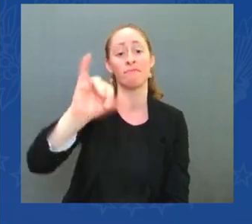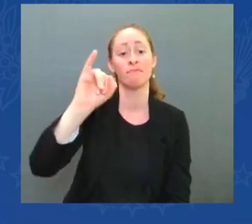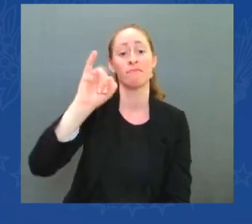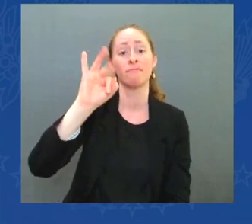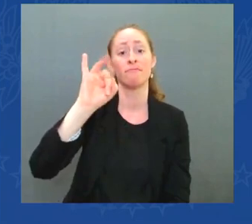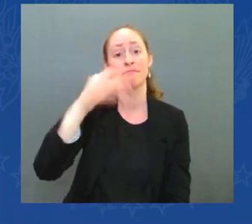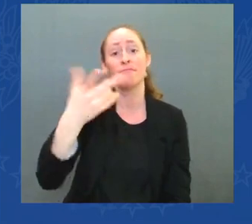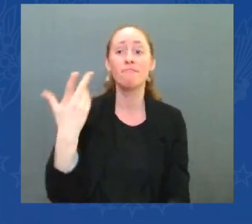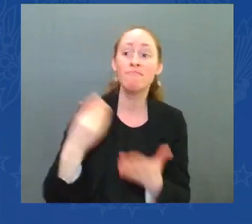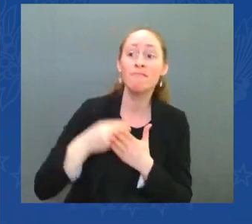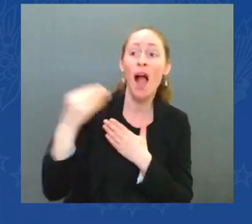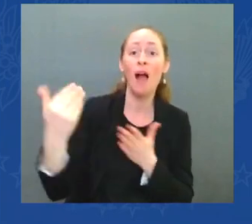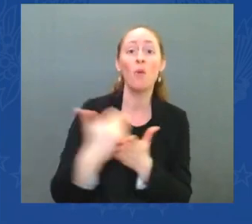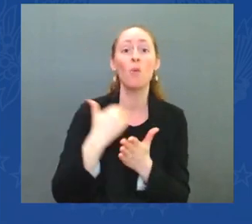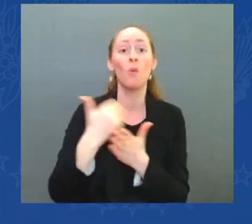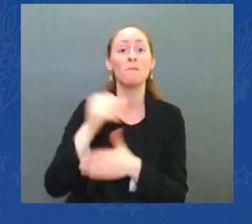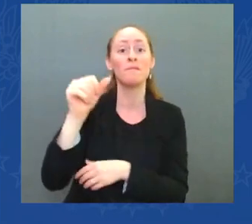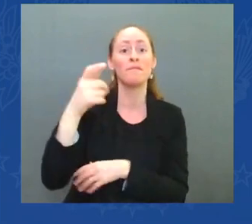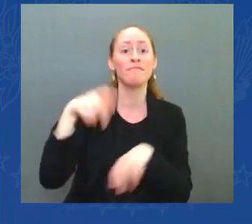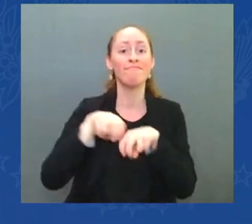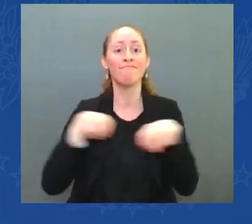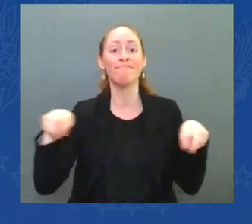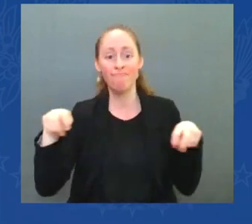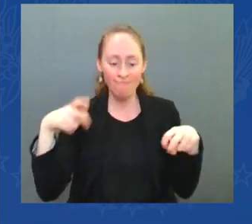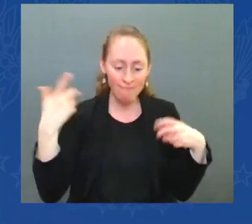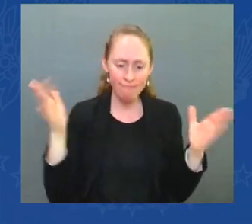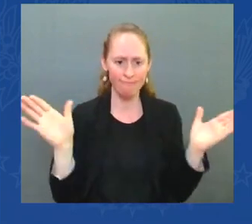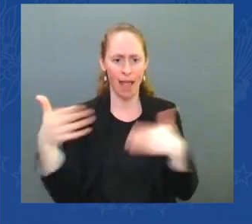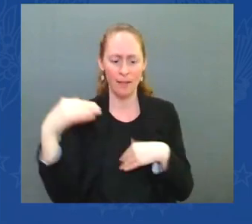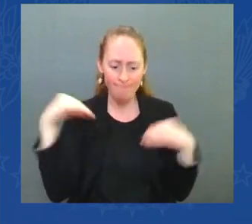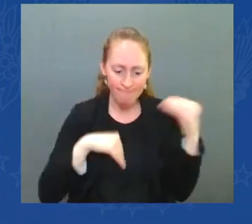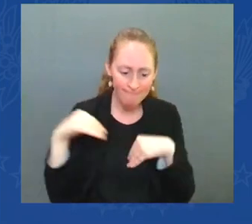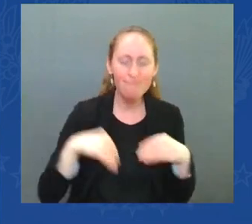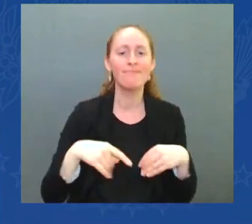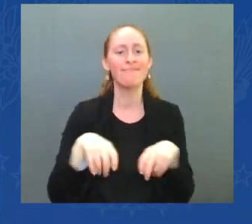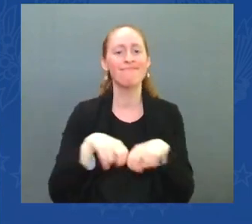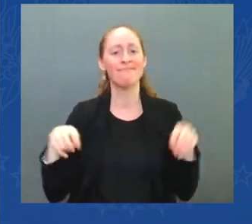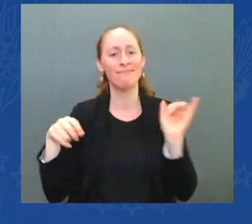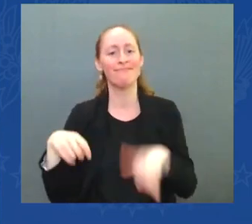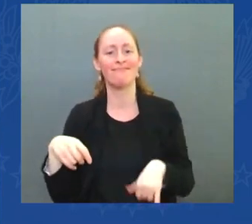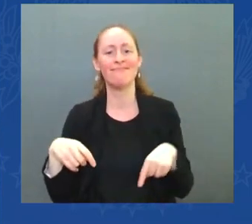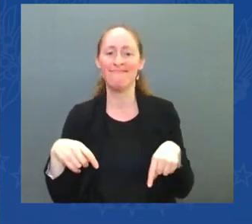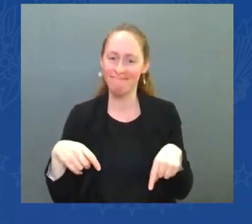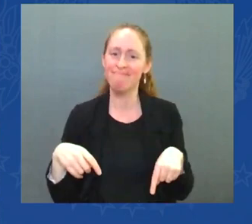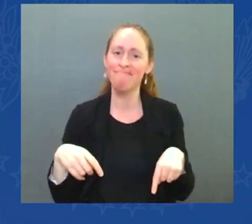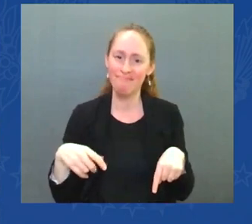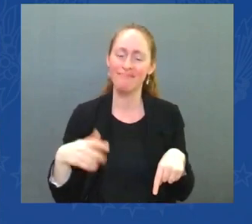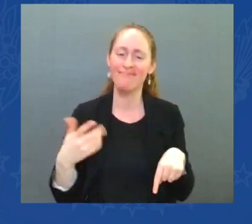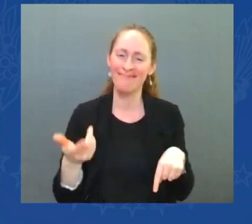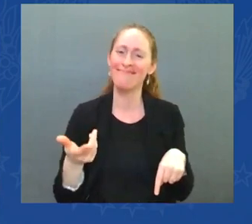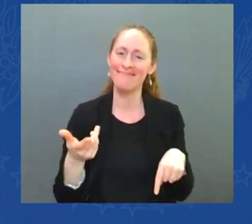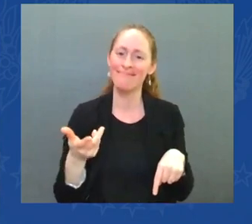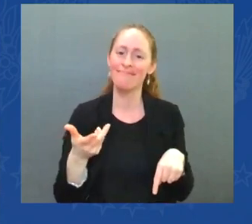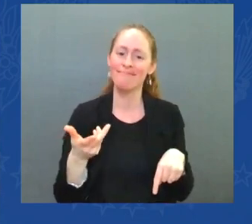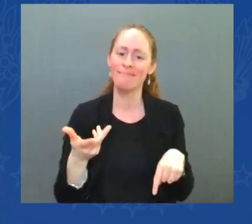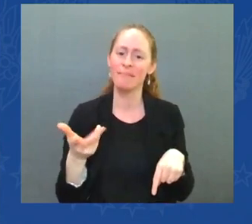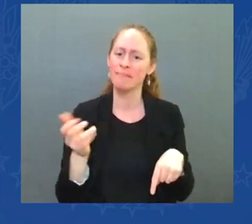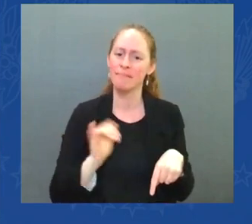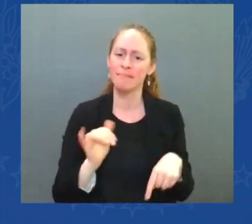here that includes the parts you need, the direction of assembling a functioning firearm, you bought a gun. Take a look.